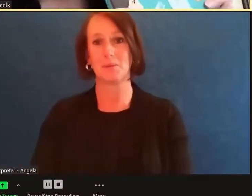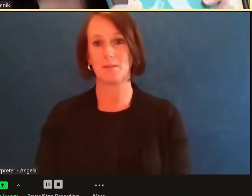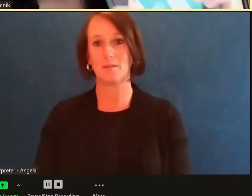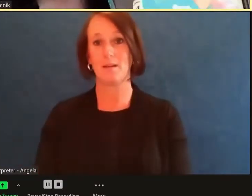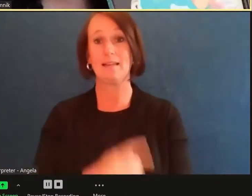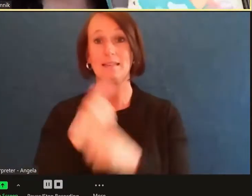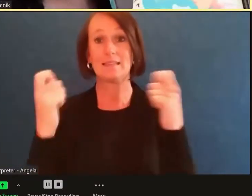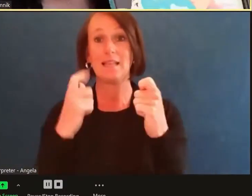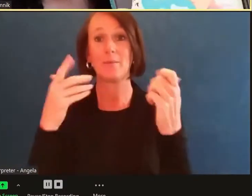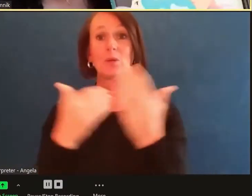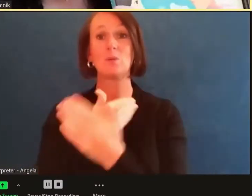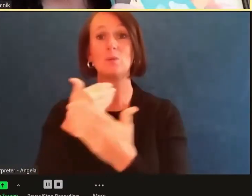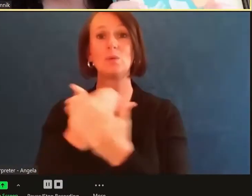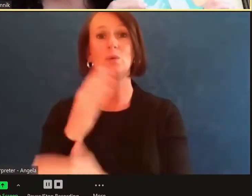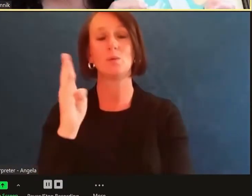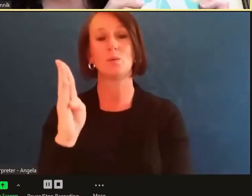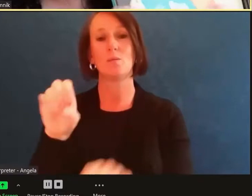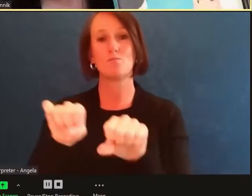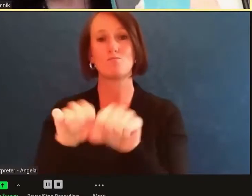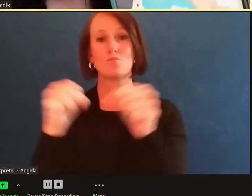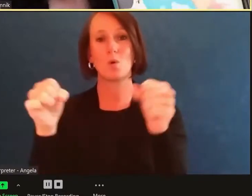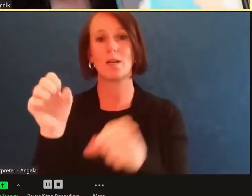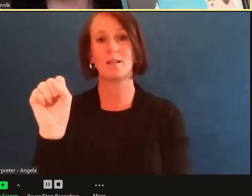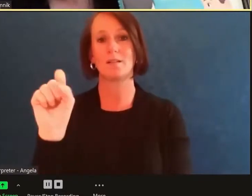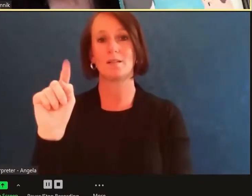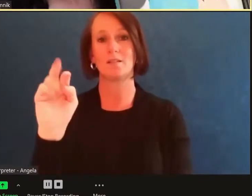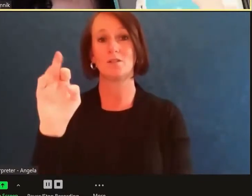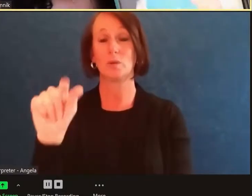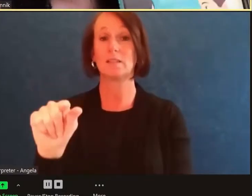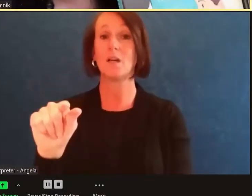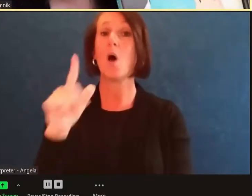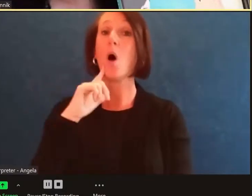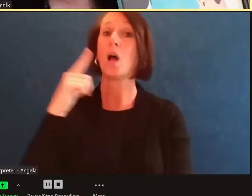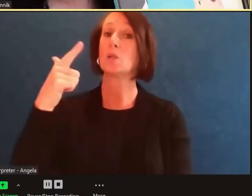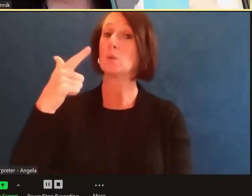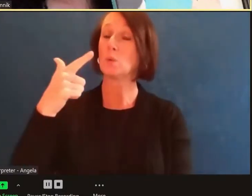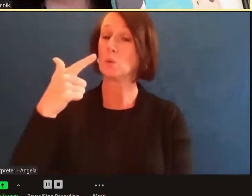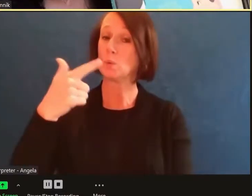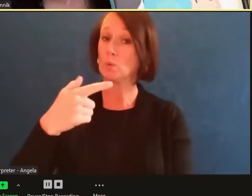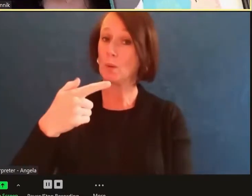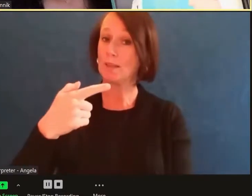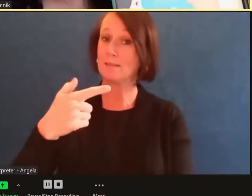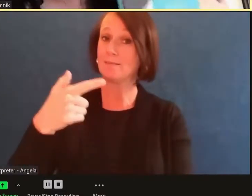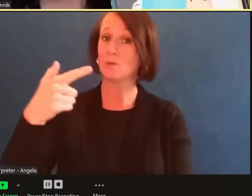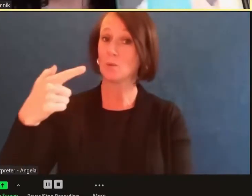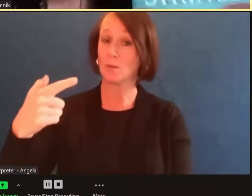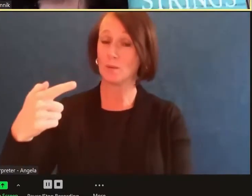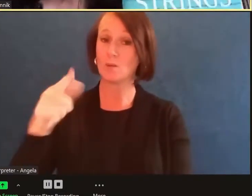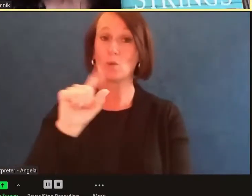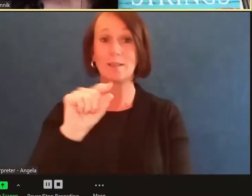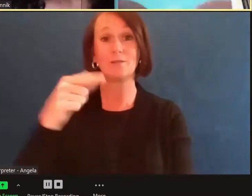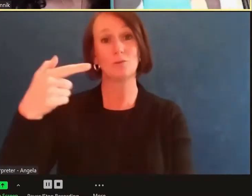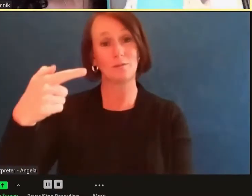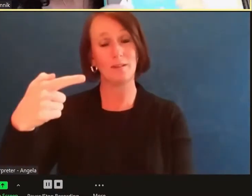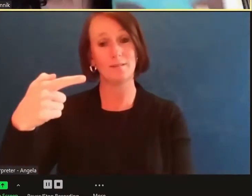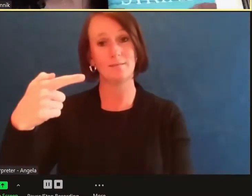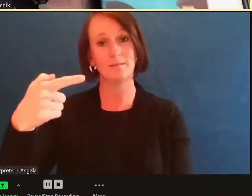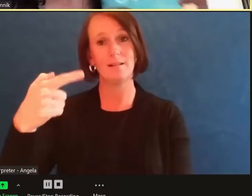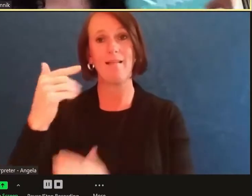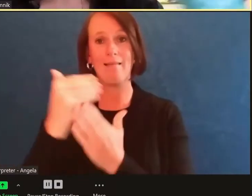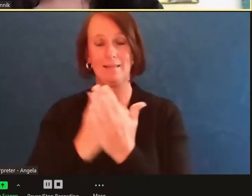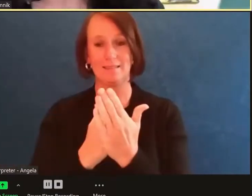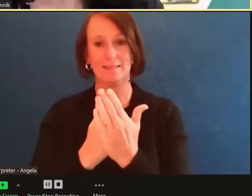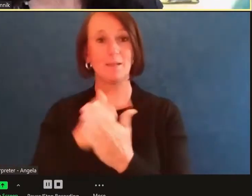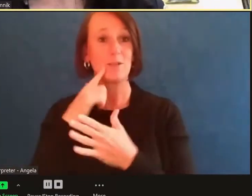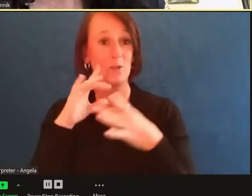book, Broken Strings. It is on the 2021 Rocky Mountain Book Award list. But more importantly, you